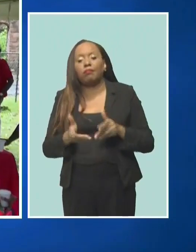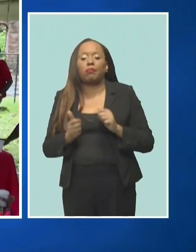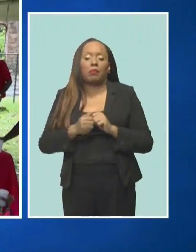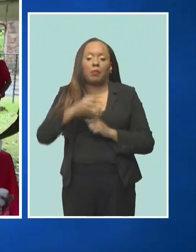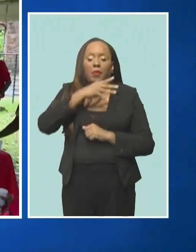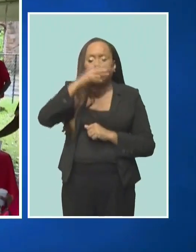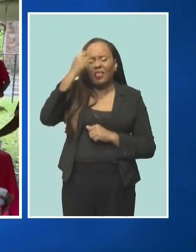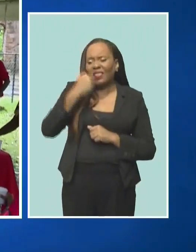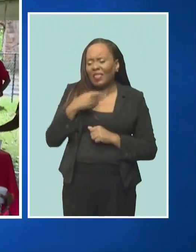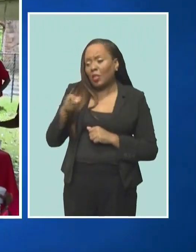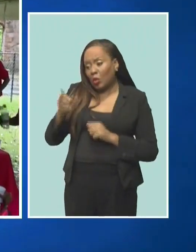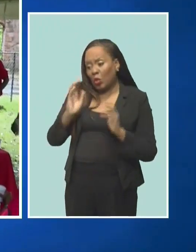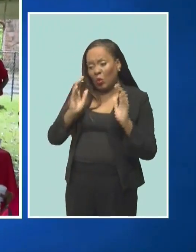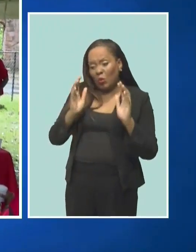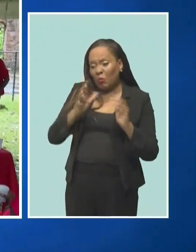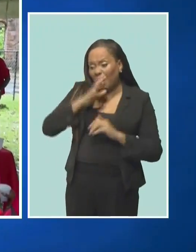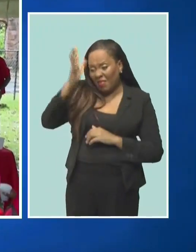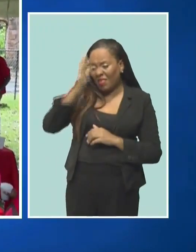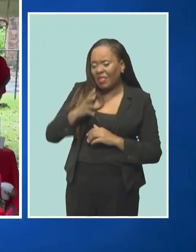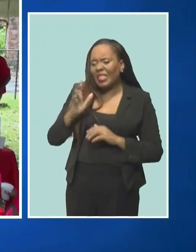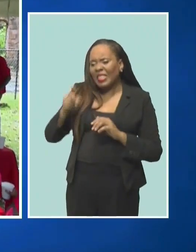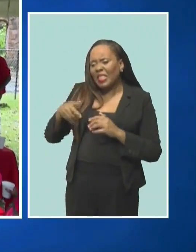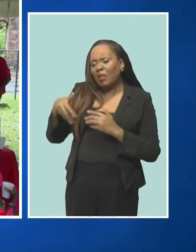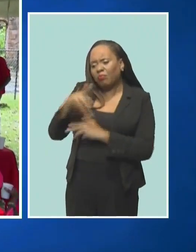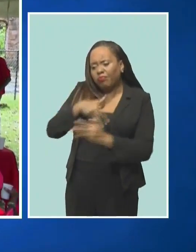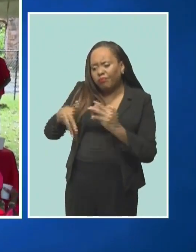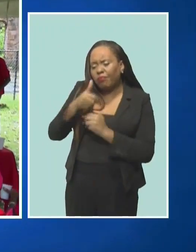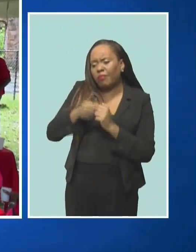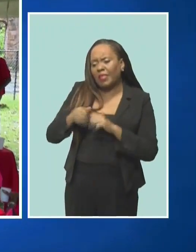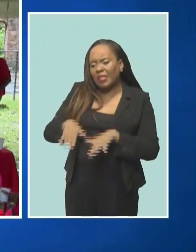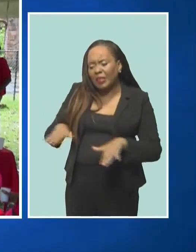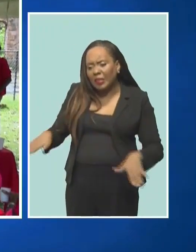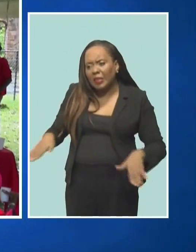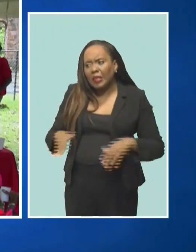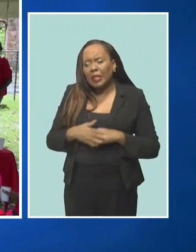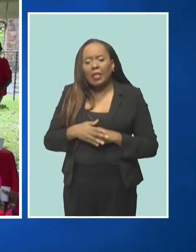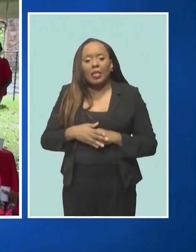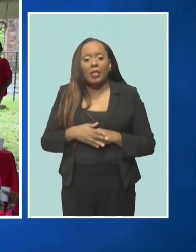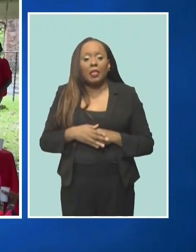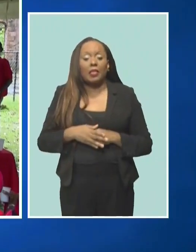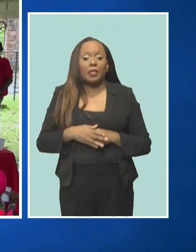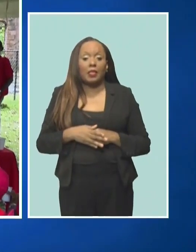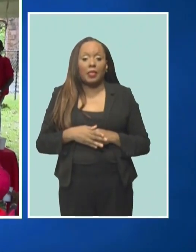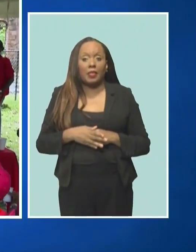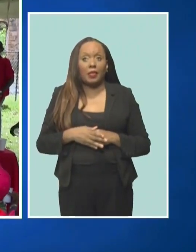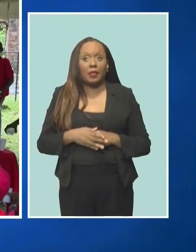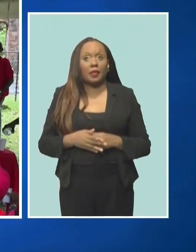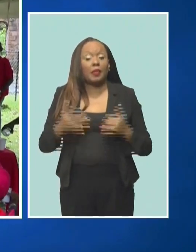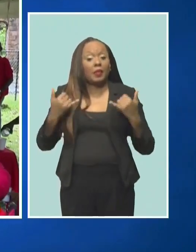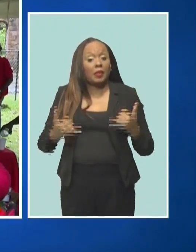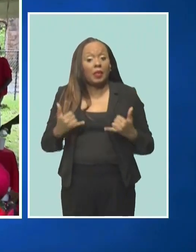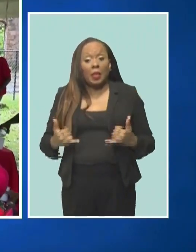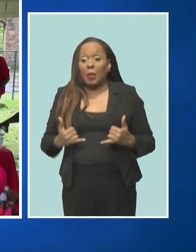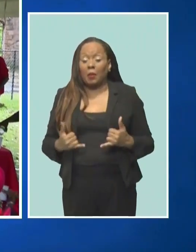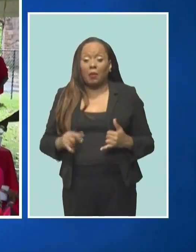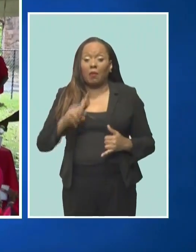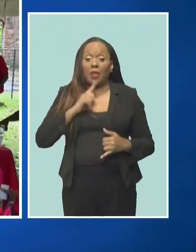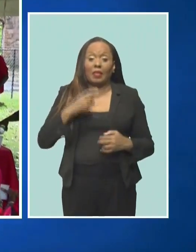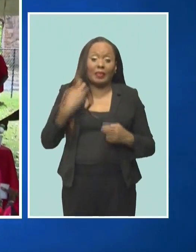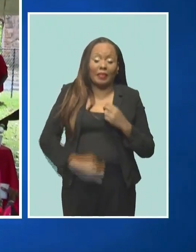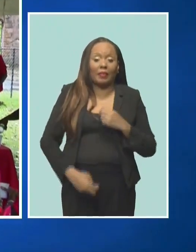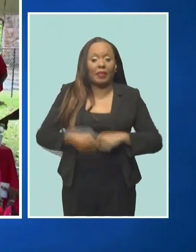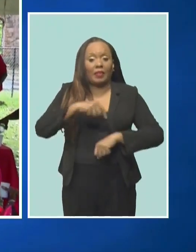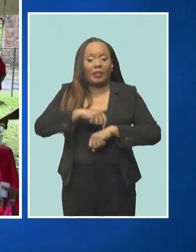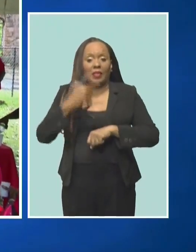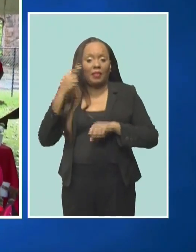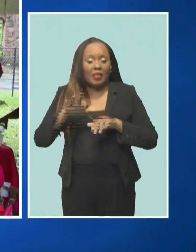time with the children. I think that's crucial. But beyond the whole summer thing, I think the fact is that we live in a very difficult time for children, We've seen